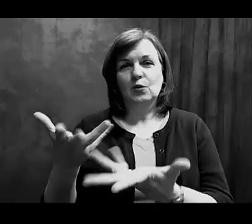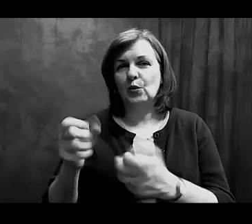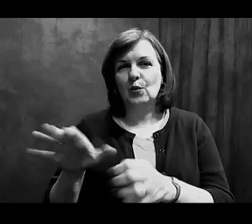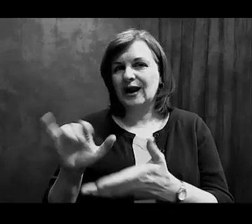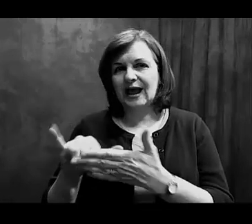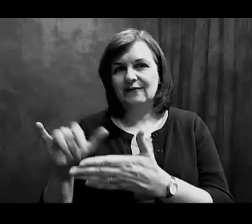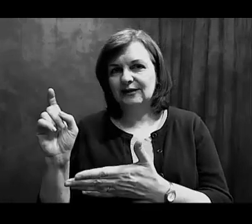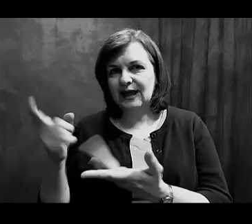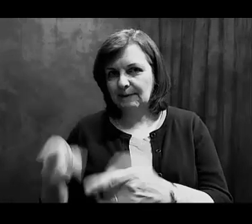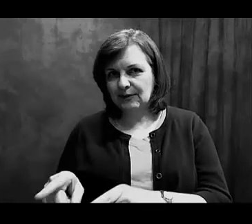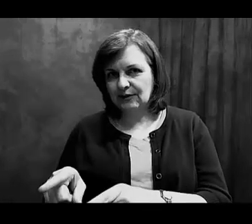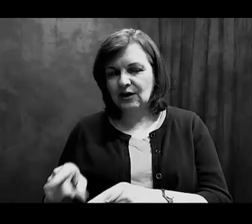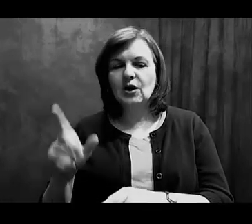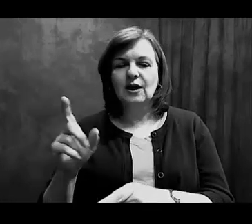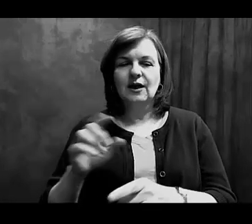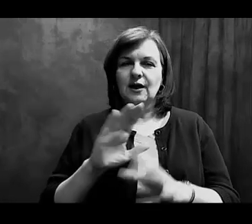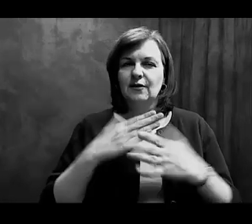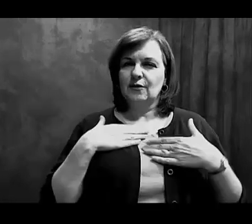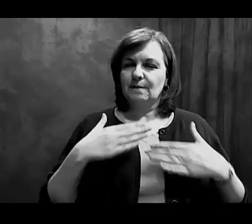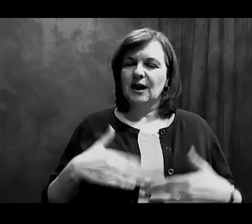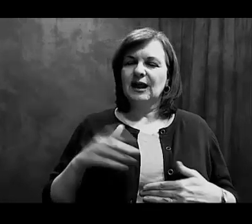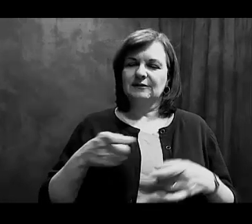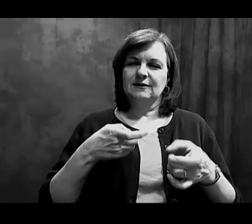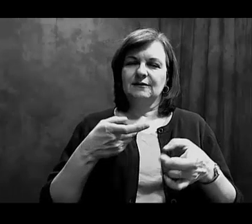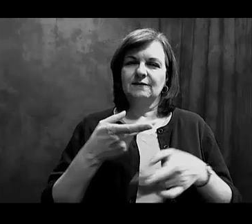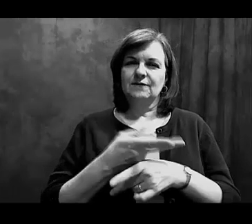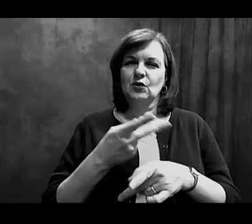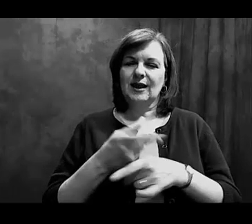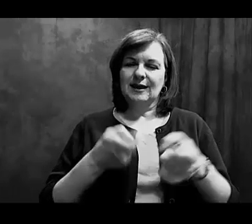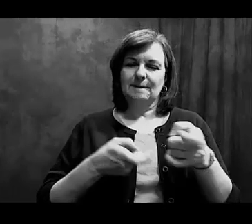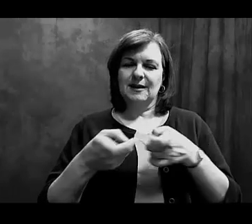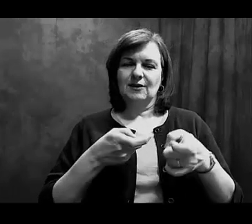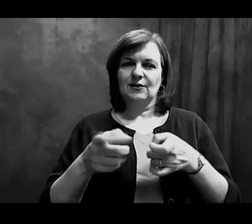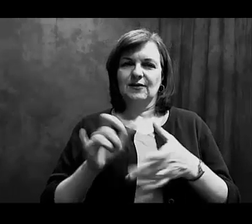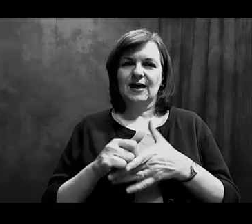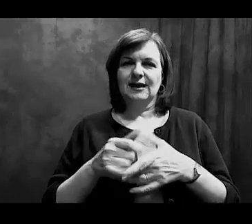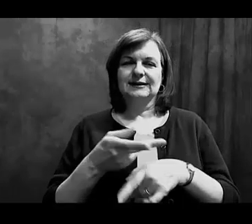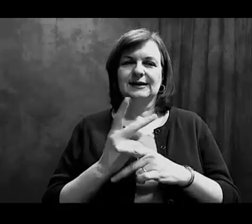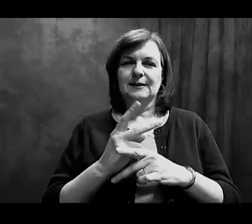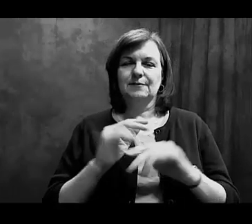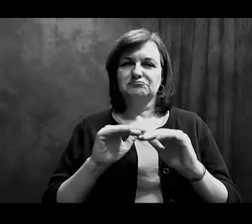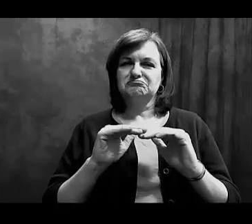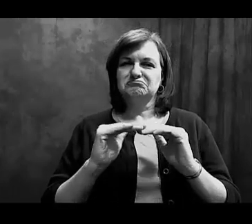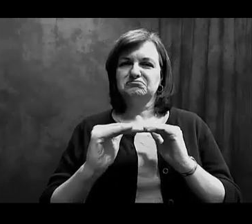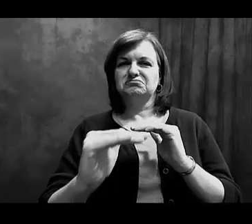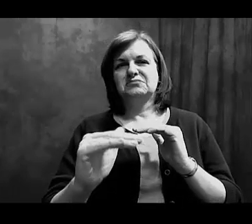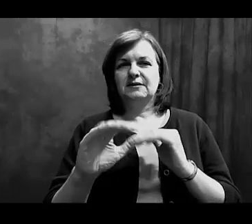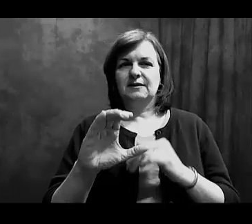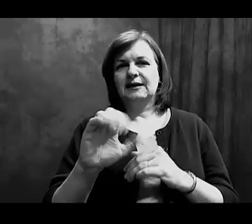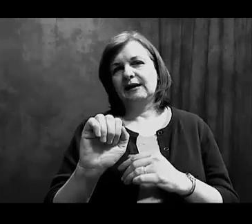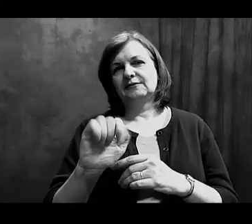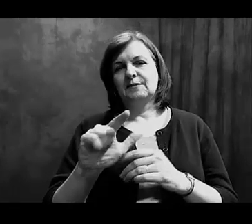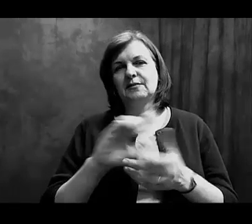break easily. We can't have that. We've got to figure out in your systems how we can do this better and